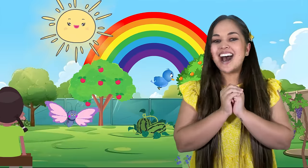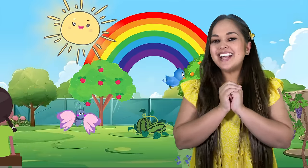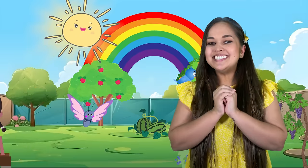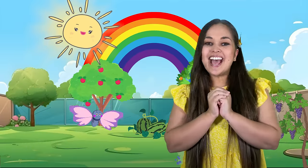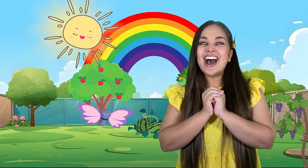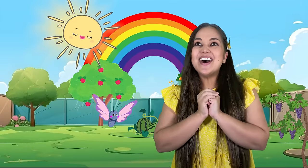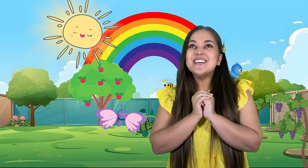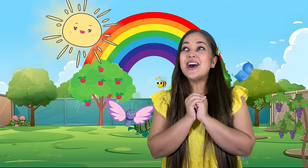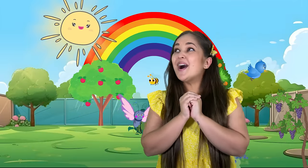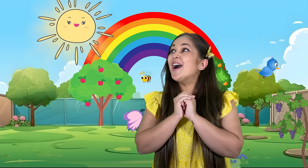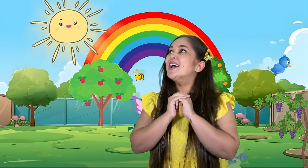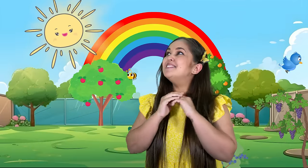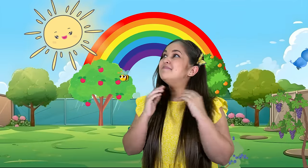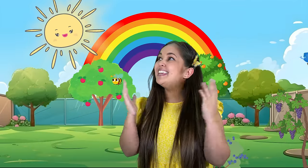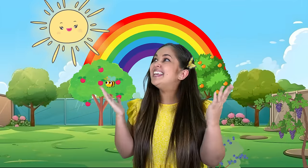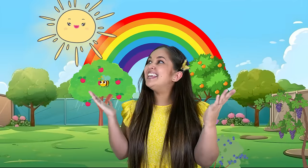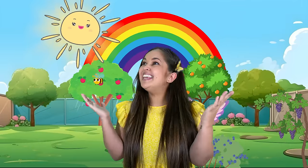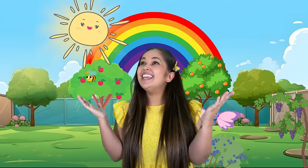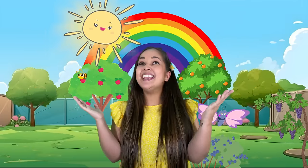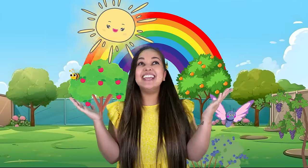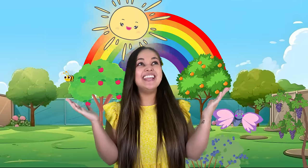please shine down on me.